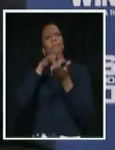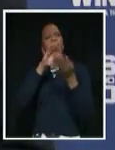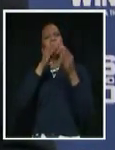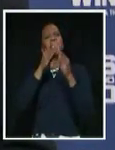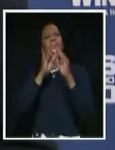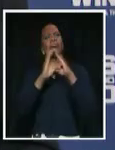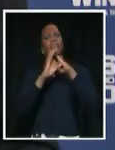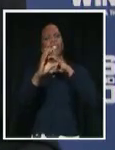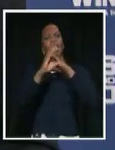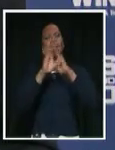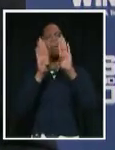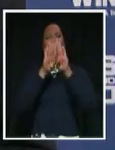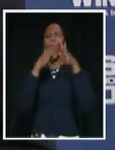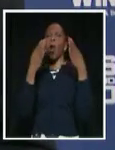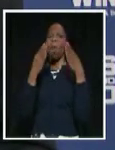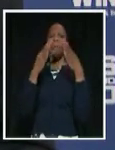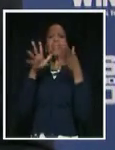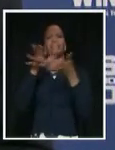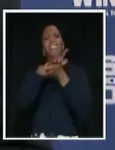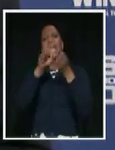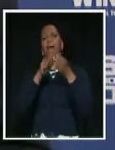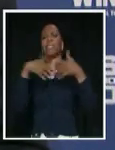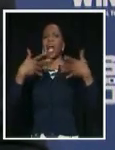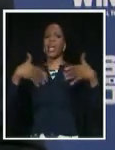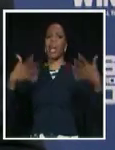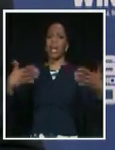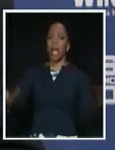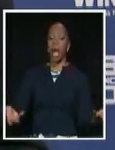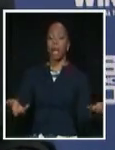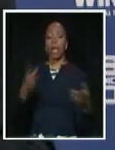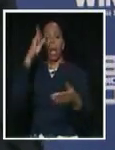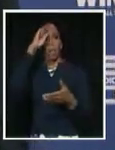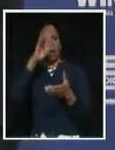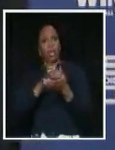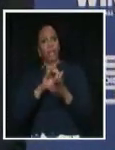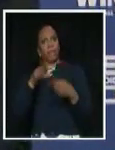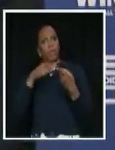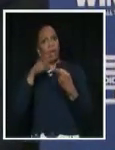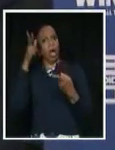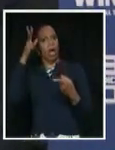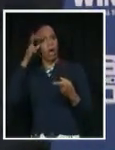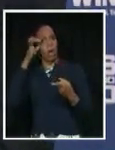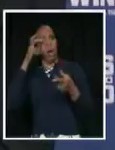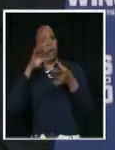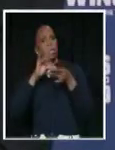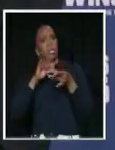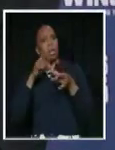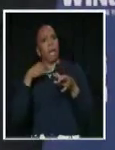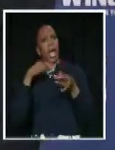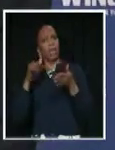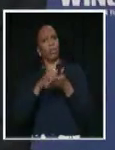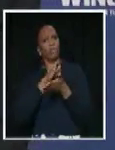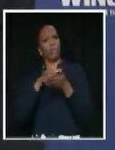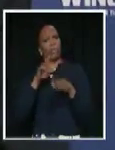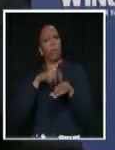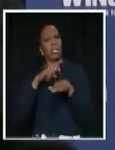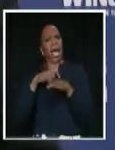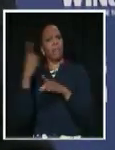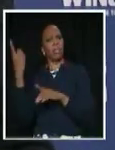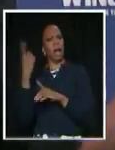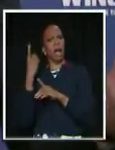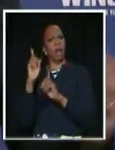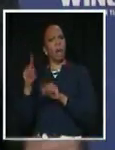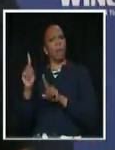end, the amount of damage, yada, yada, yada. Believe me, when I heard that statement, unfortunately, I had a New York Times reporter tailing me the whole